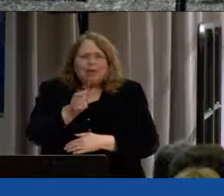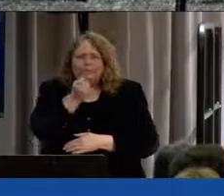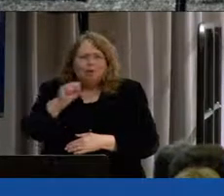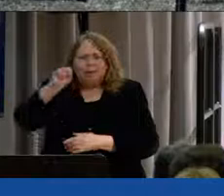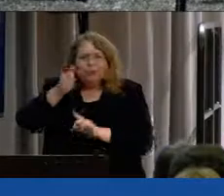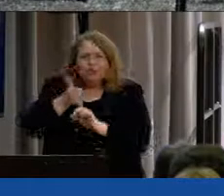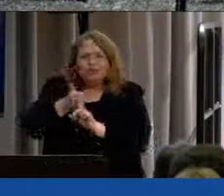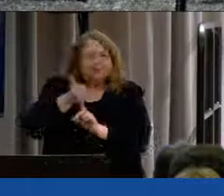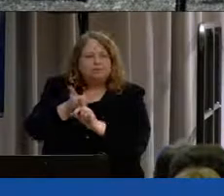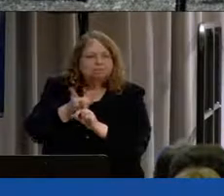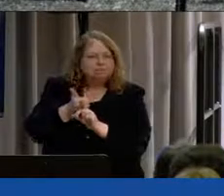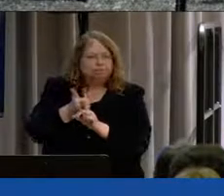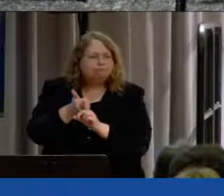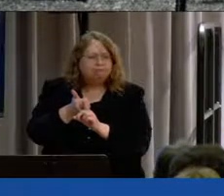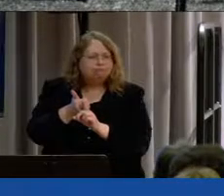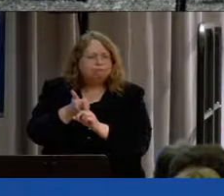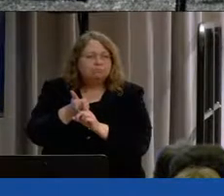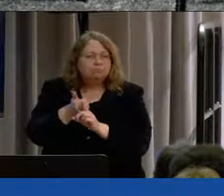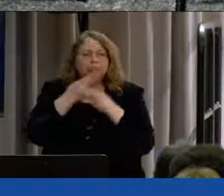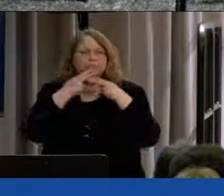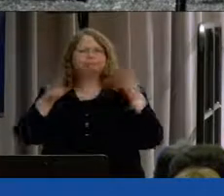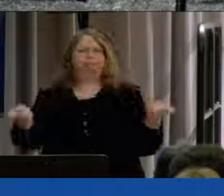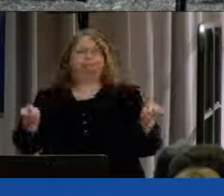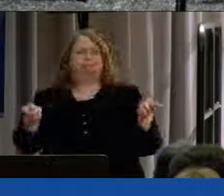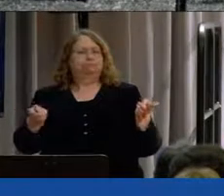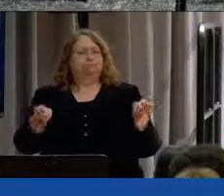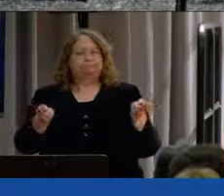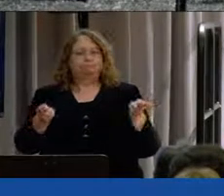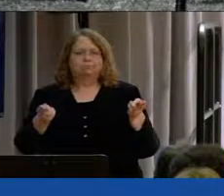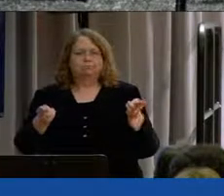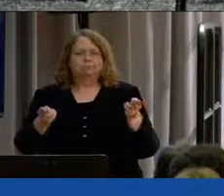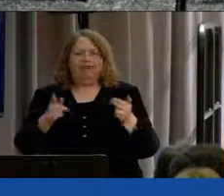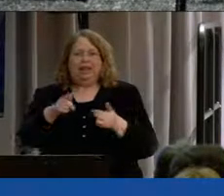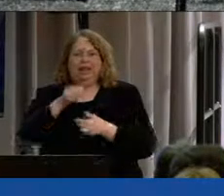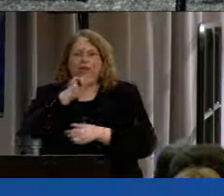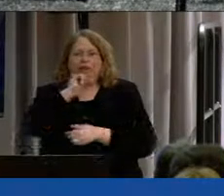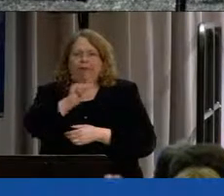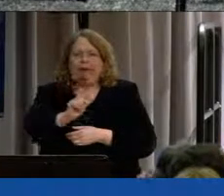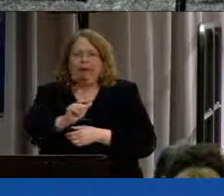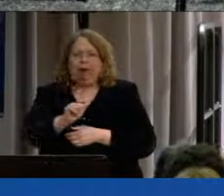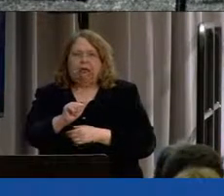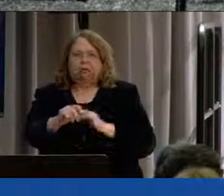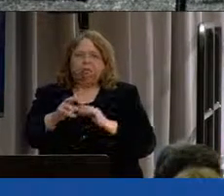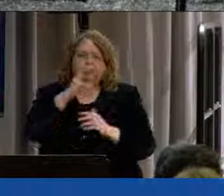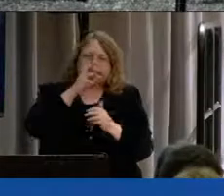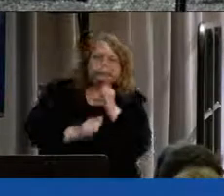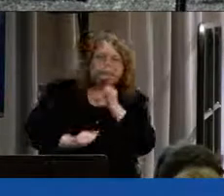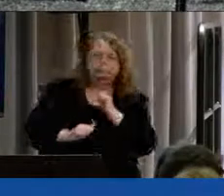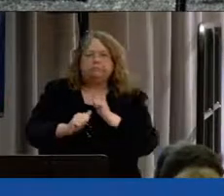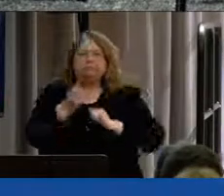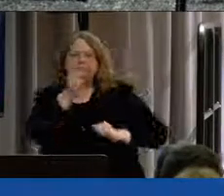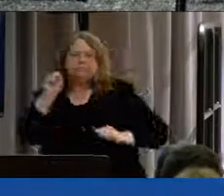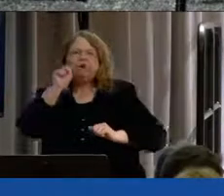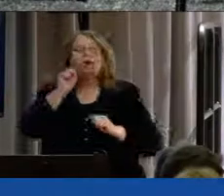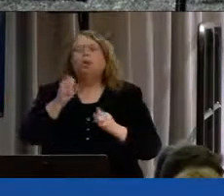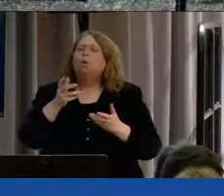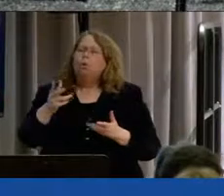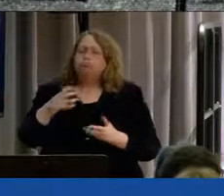protesting. Many really were not subversive radicals. They were protesting.